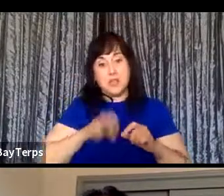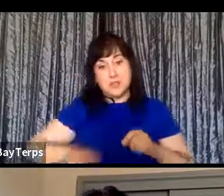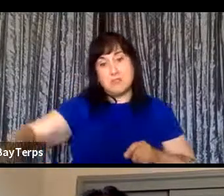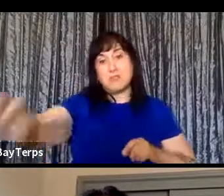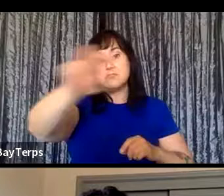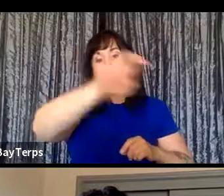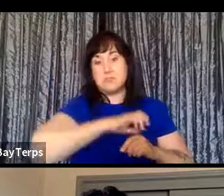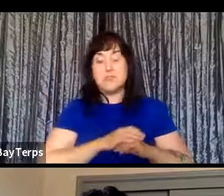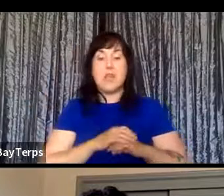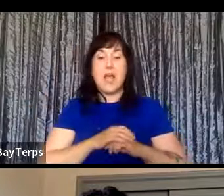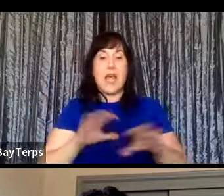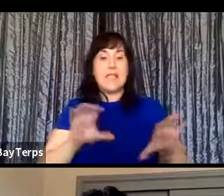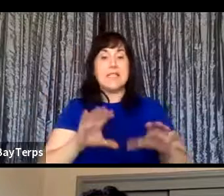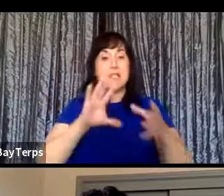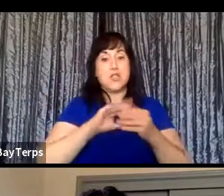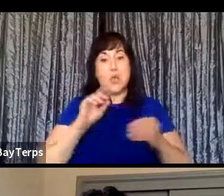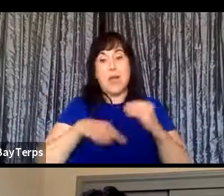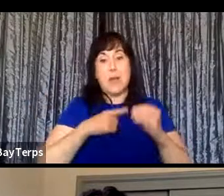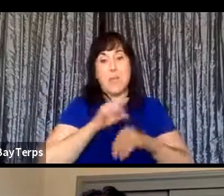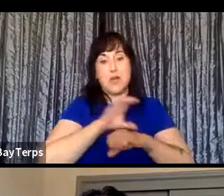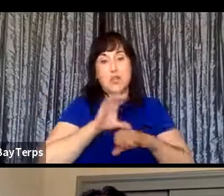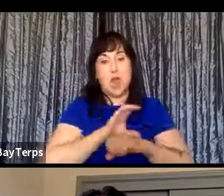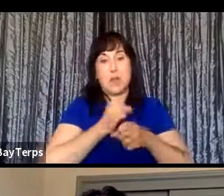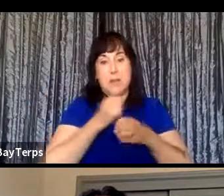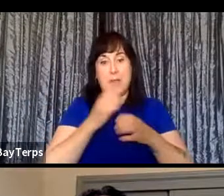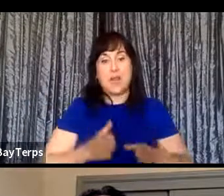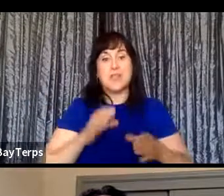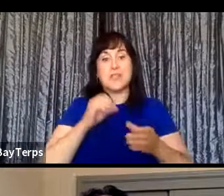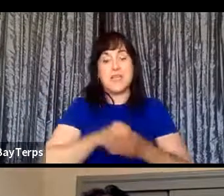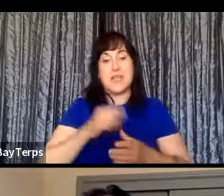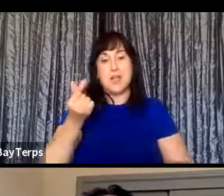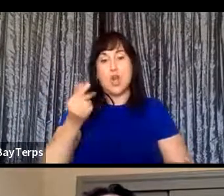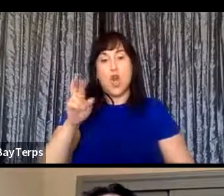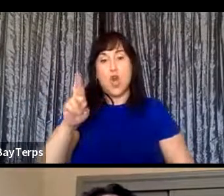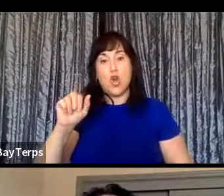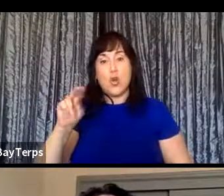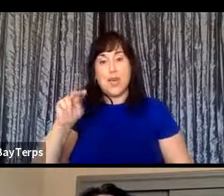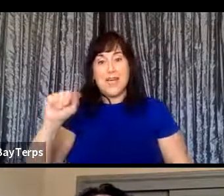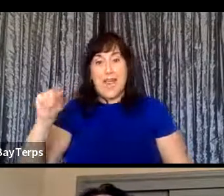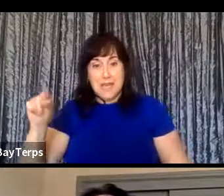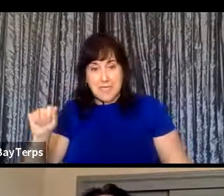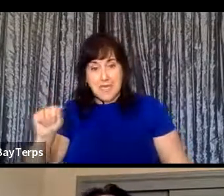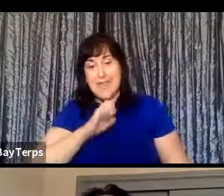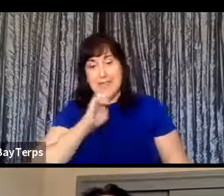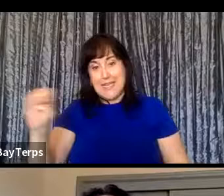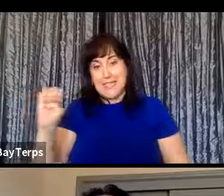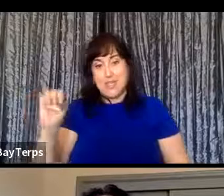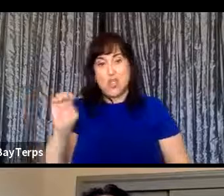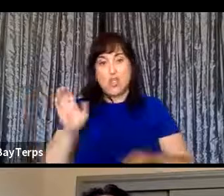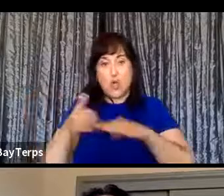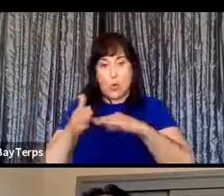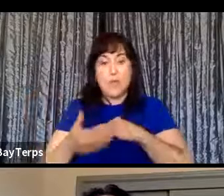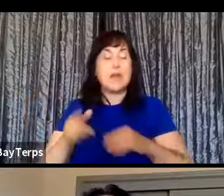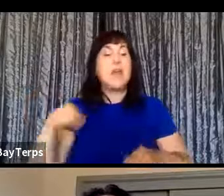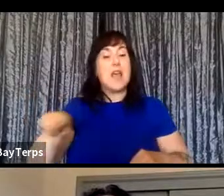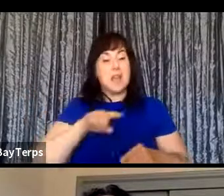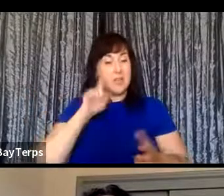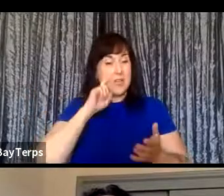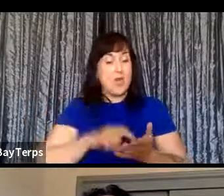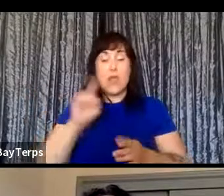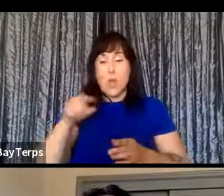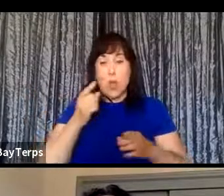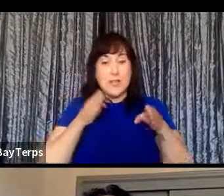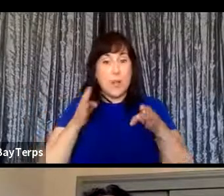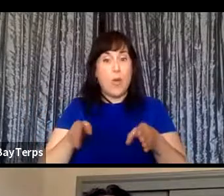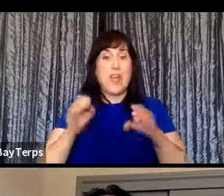I did a story about chocolate makers in the island of Grenada in the Eastern Caribbean, who, well, basically they were farmers who realized that the only way